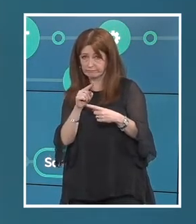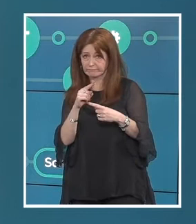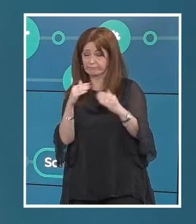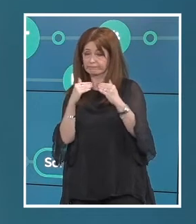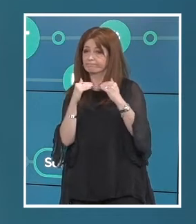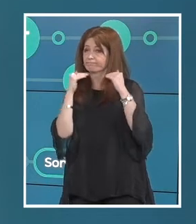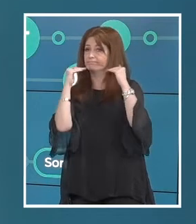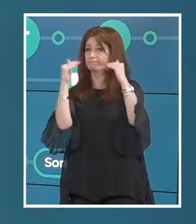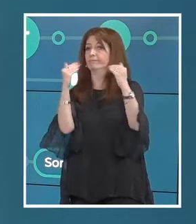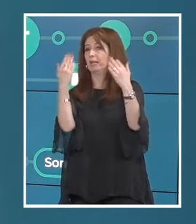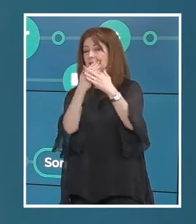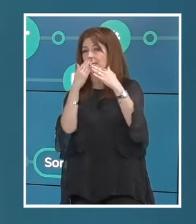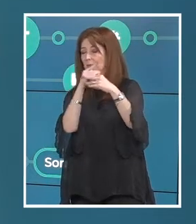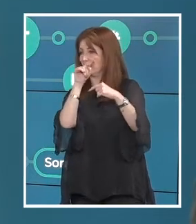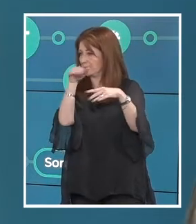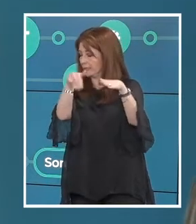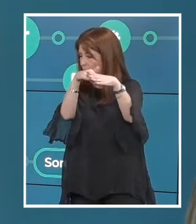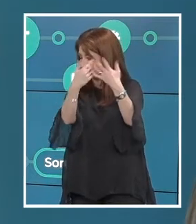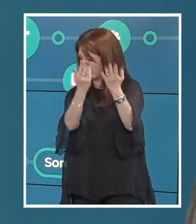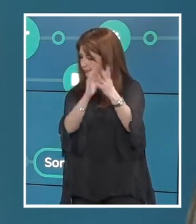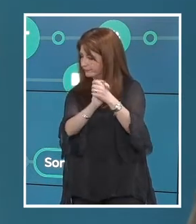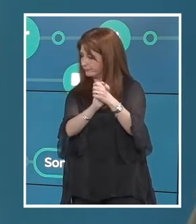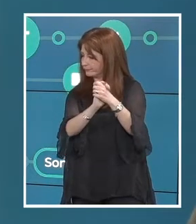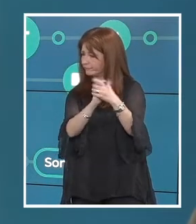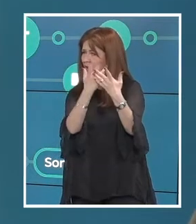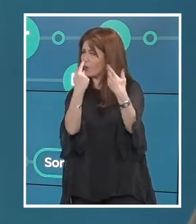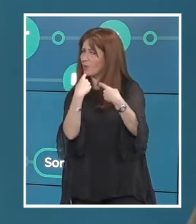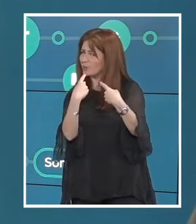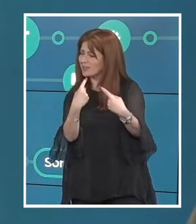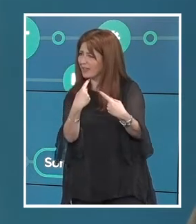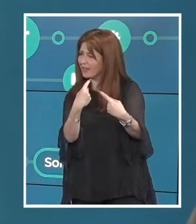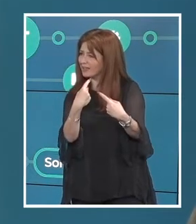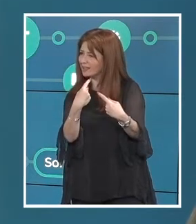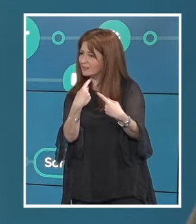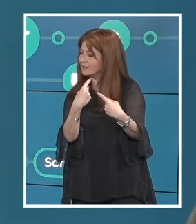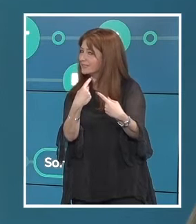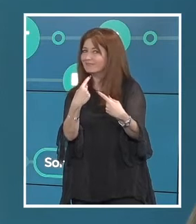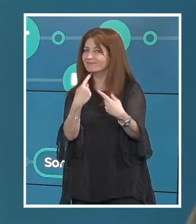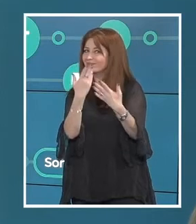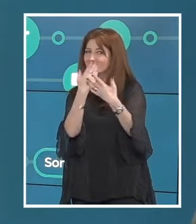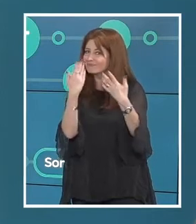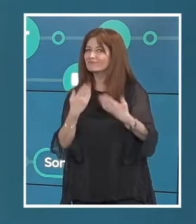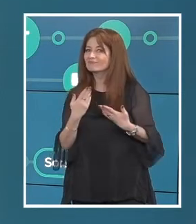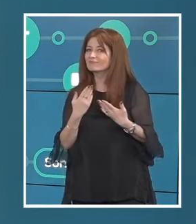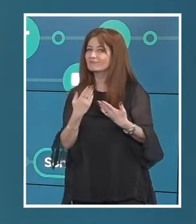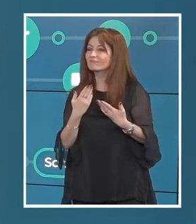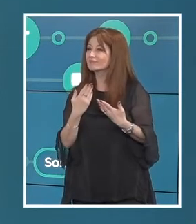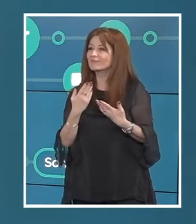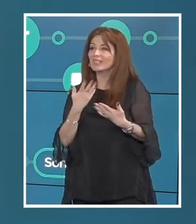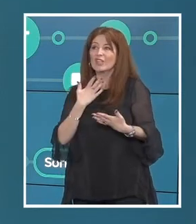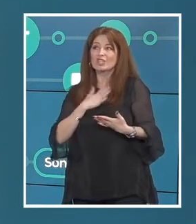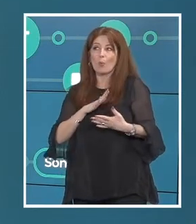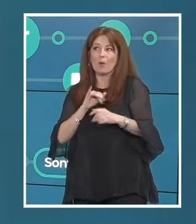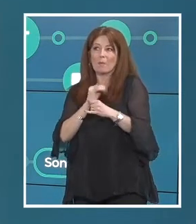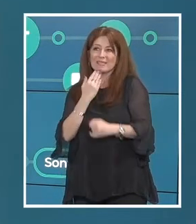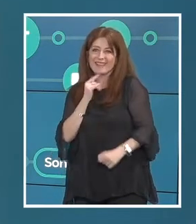content, a lot of people will say that they don't make content accessible because for the fear of doing it wrong, or